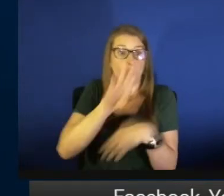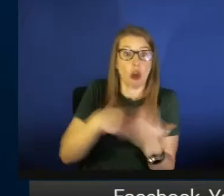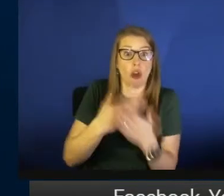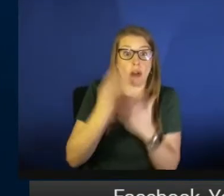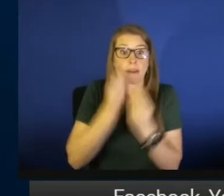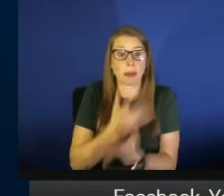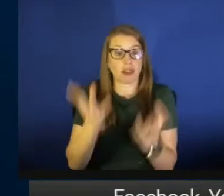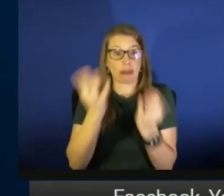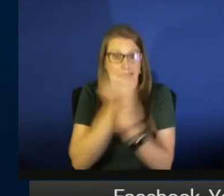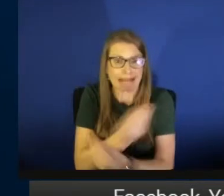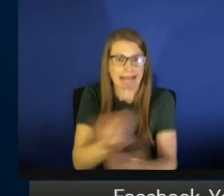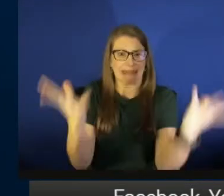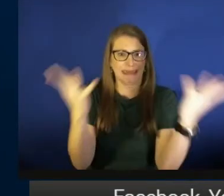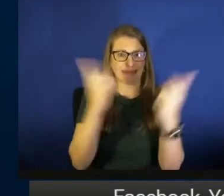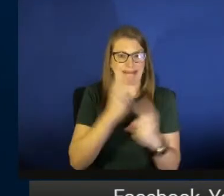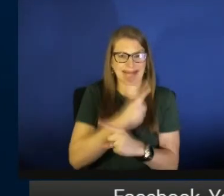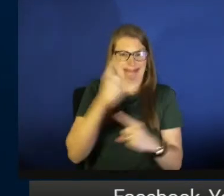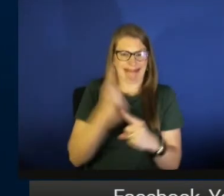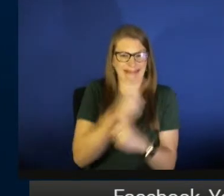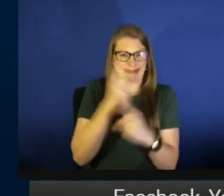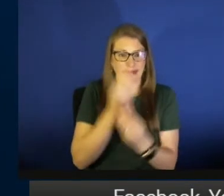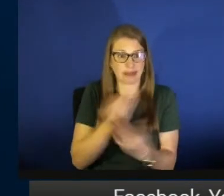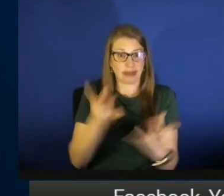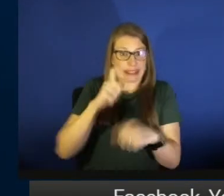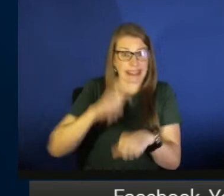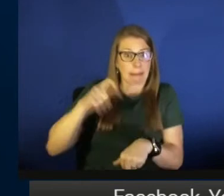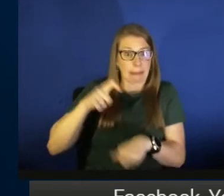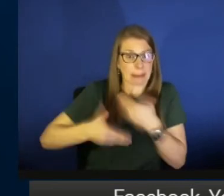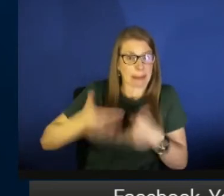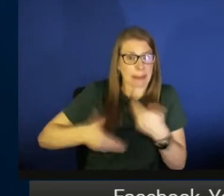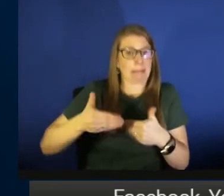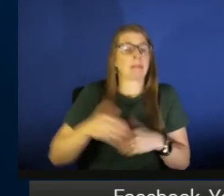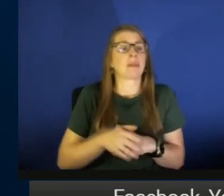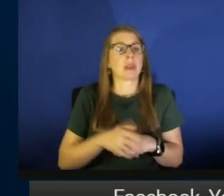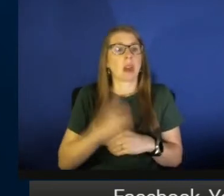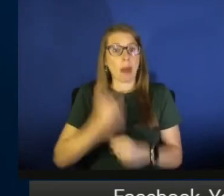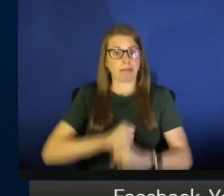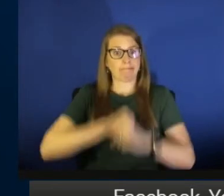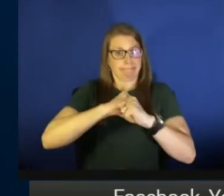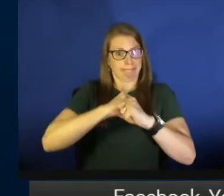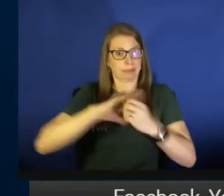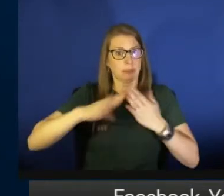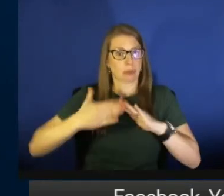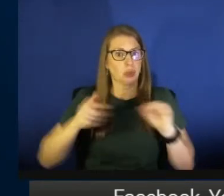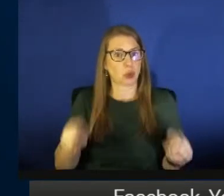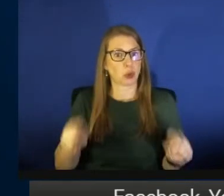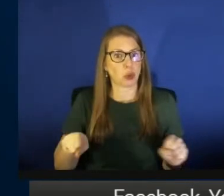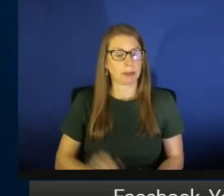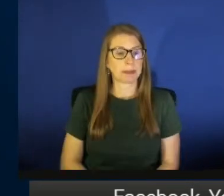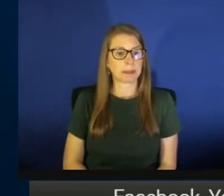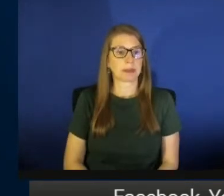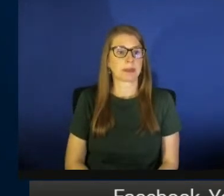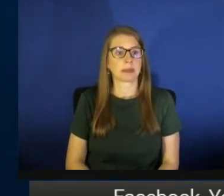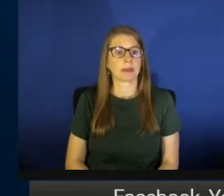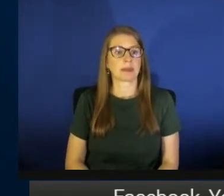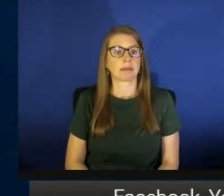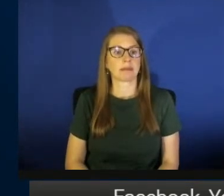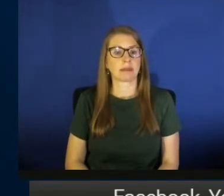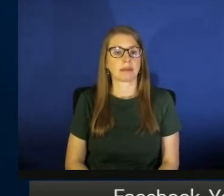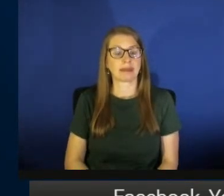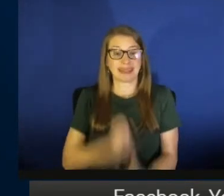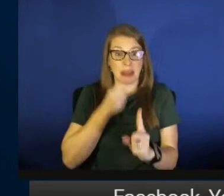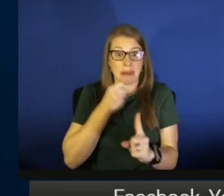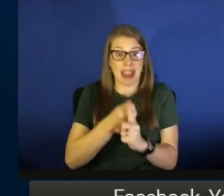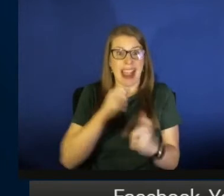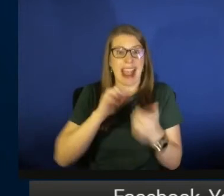out accurately and in time so that we could protect our community. It impacted the way we connected with you. We